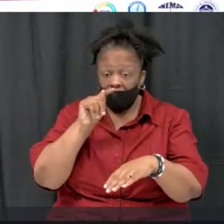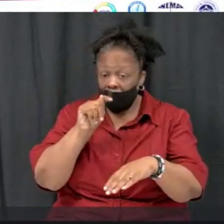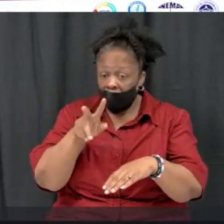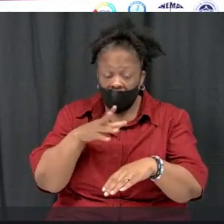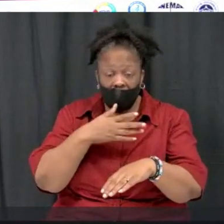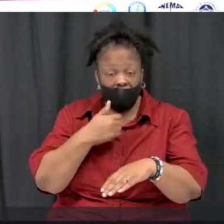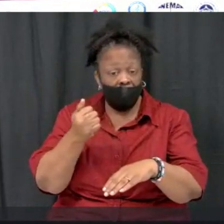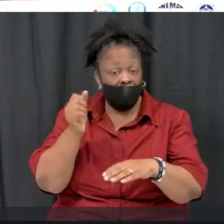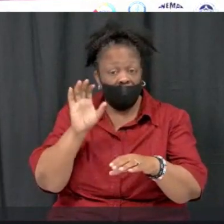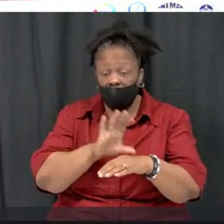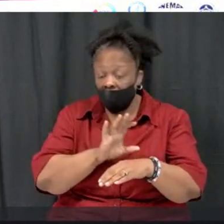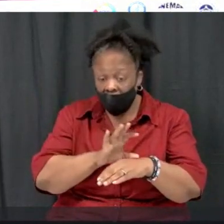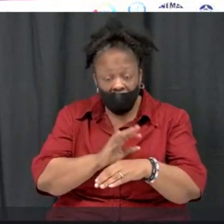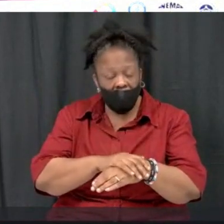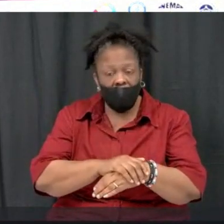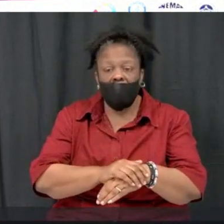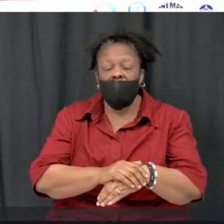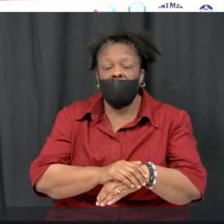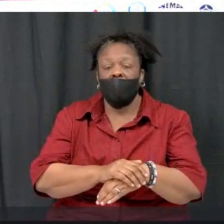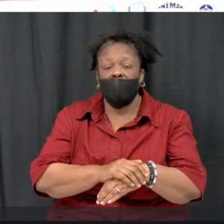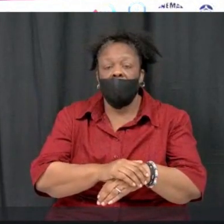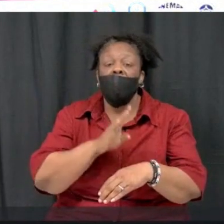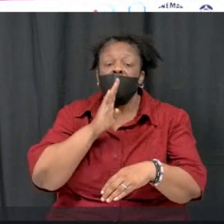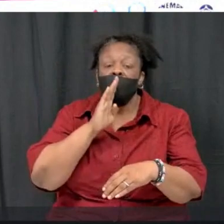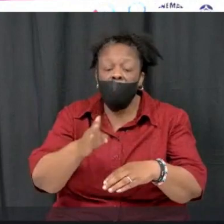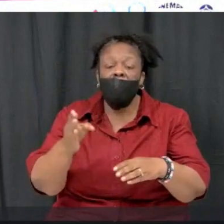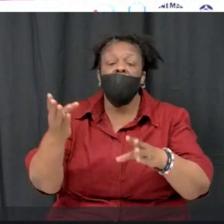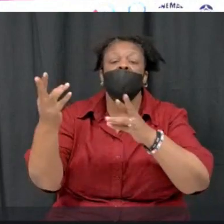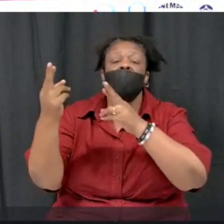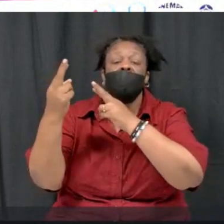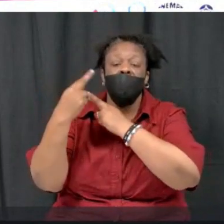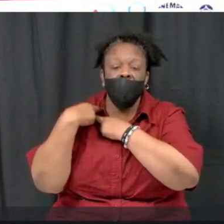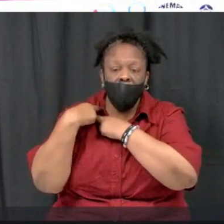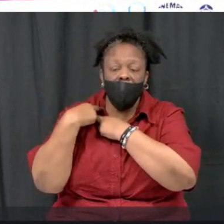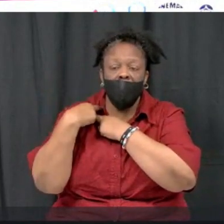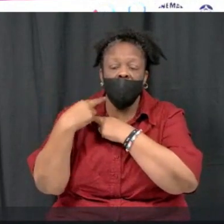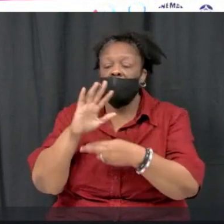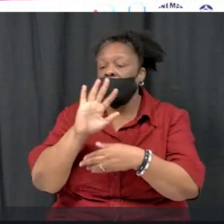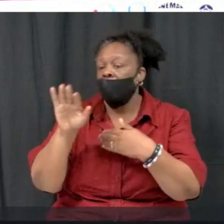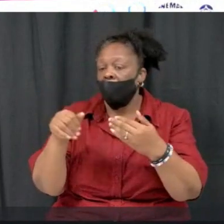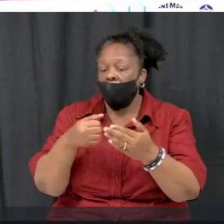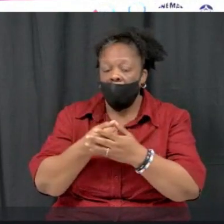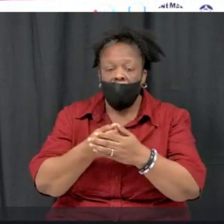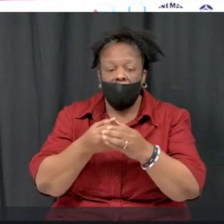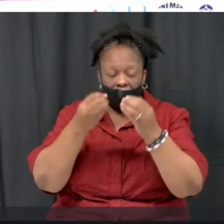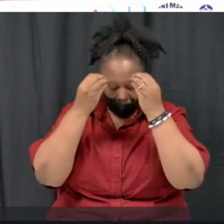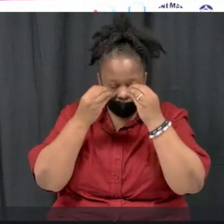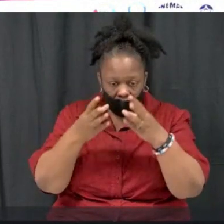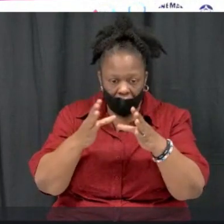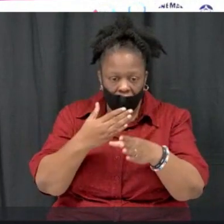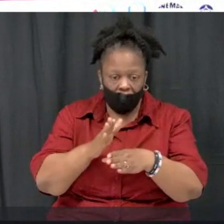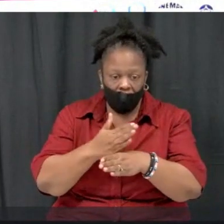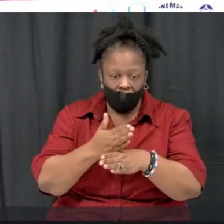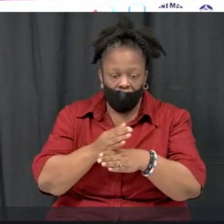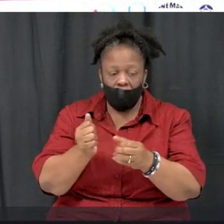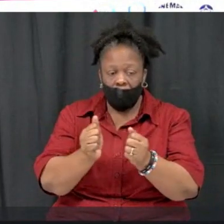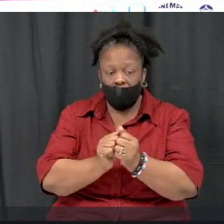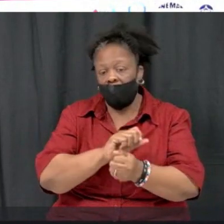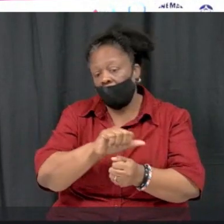be responsible, to be mindful of the information that you share with others, and